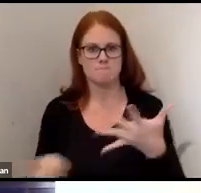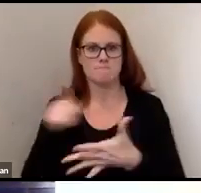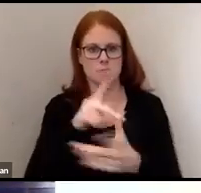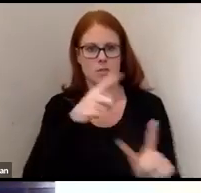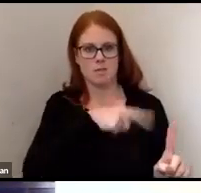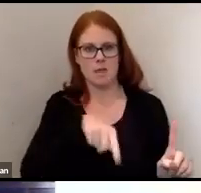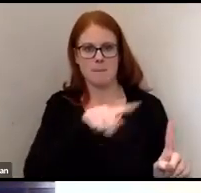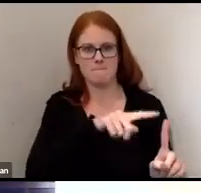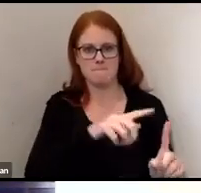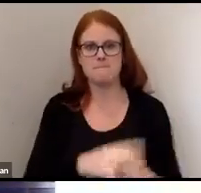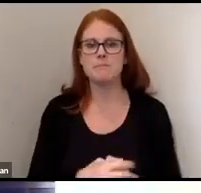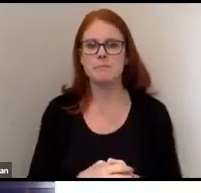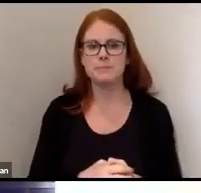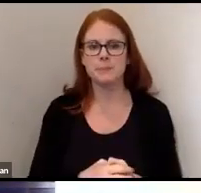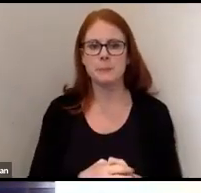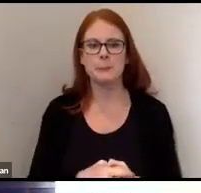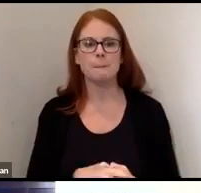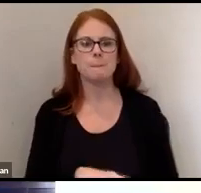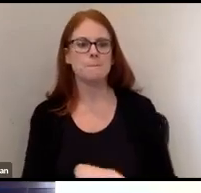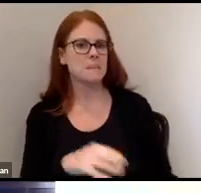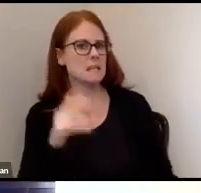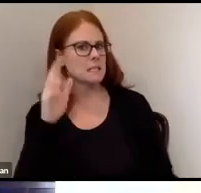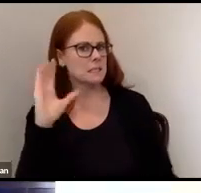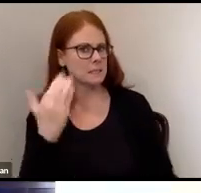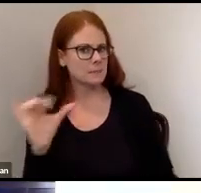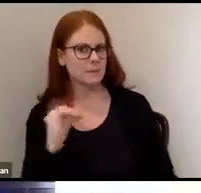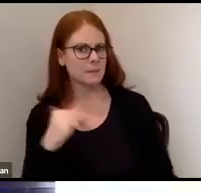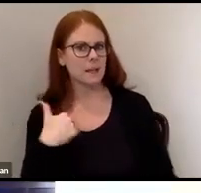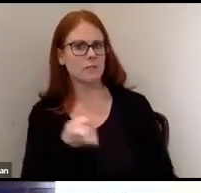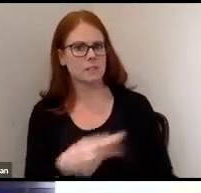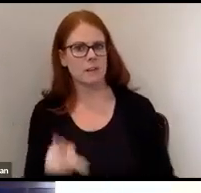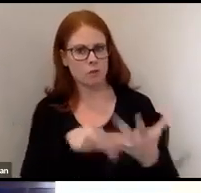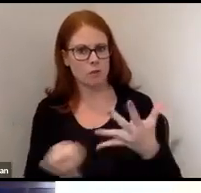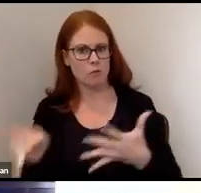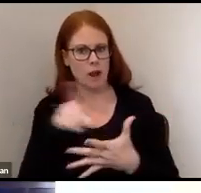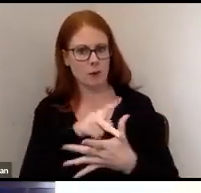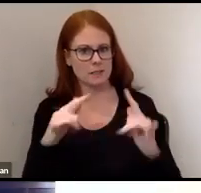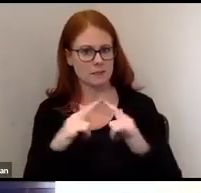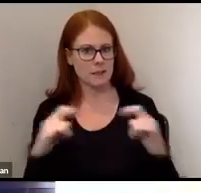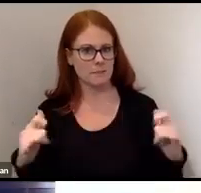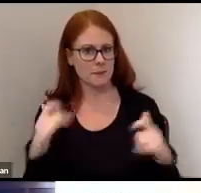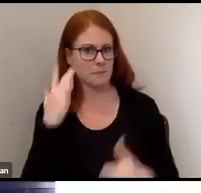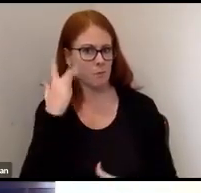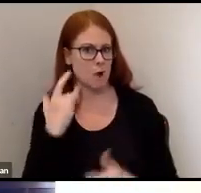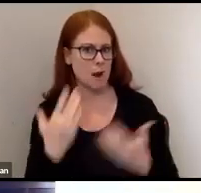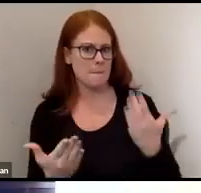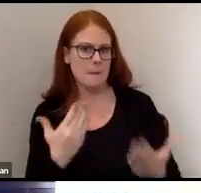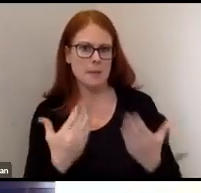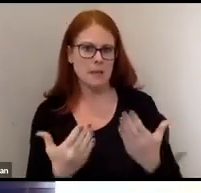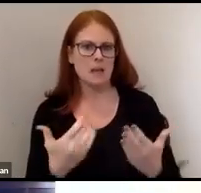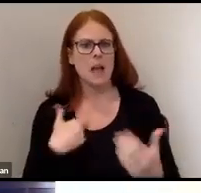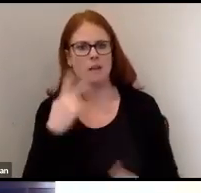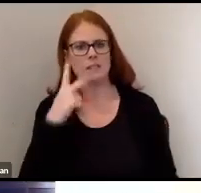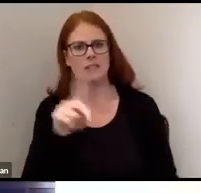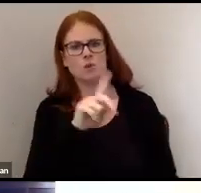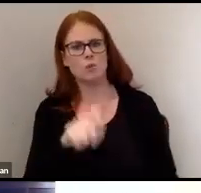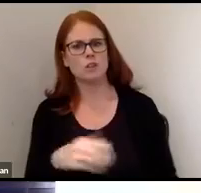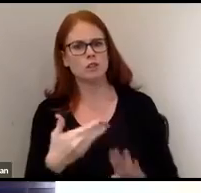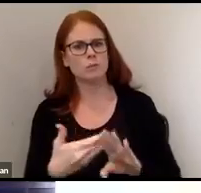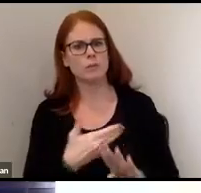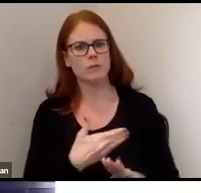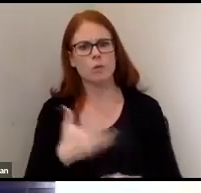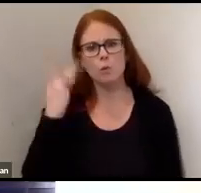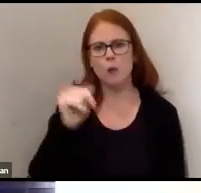So it sounds like we've got several priorities at the same time, which is maybe why you're not, I know I've seen the question before, why not start